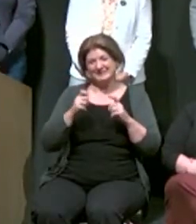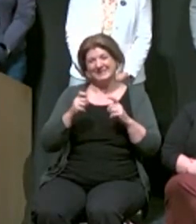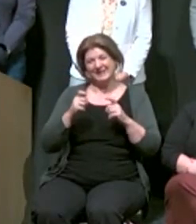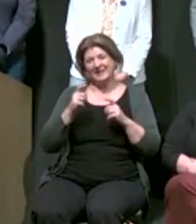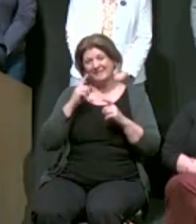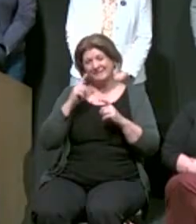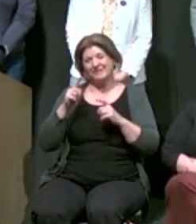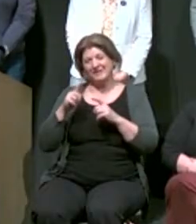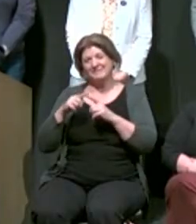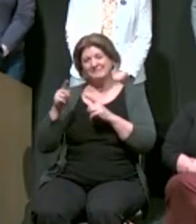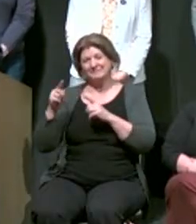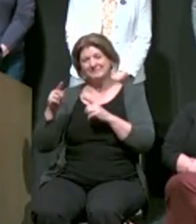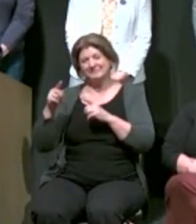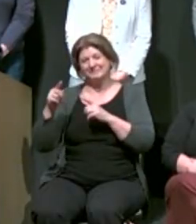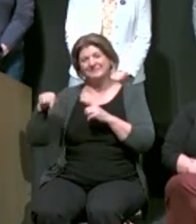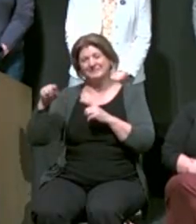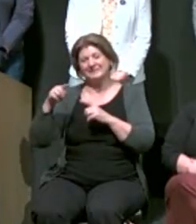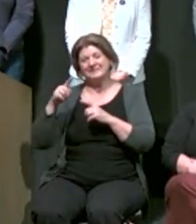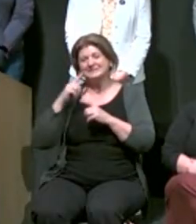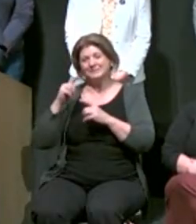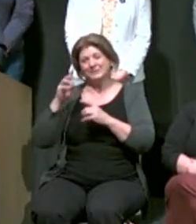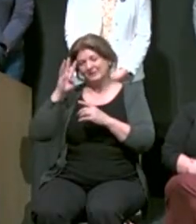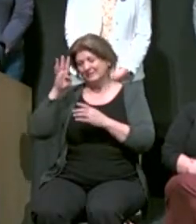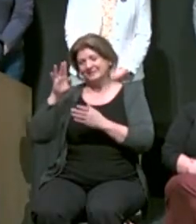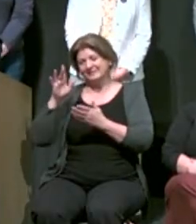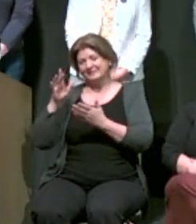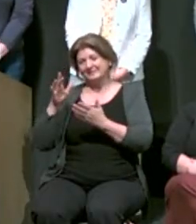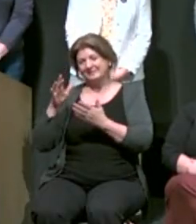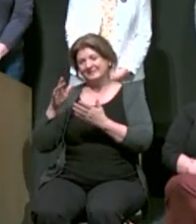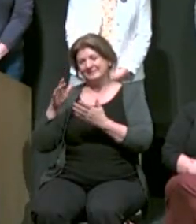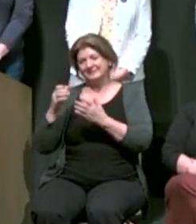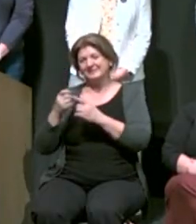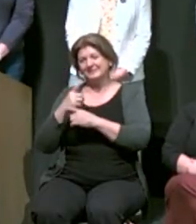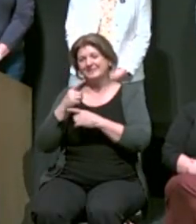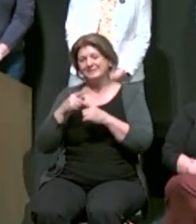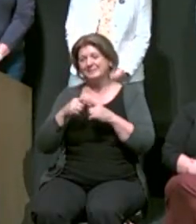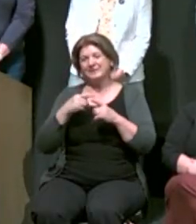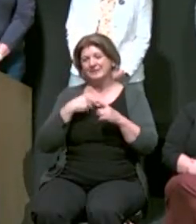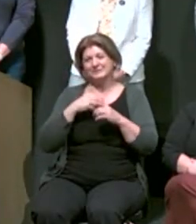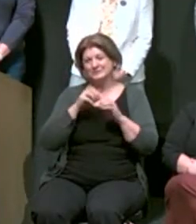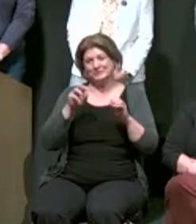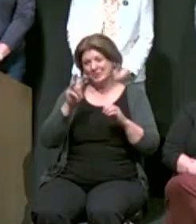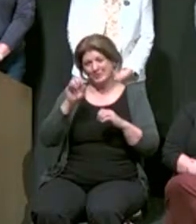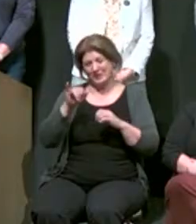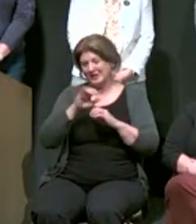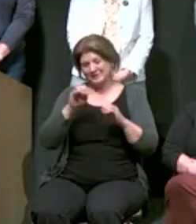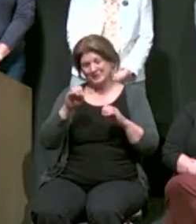viewscape. But I think where we're going now is, Heather says, new way.